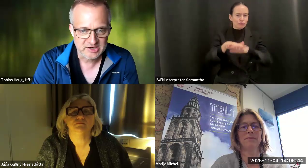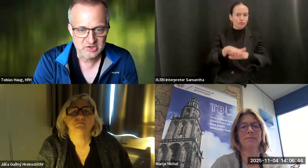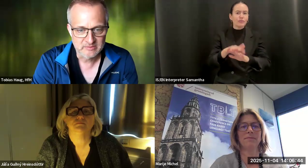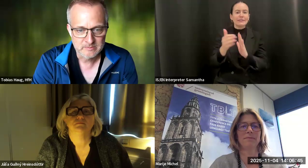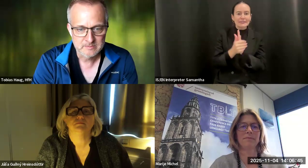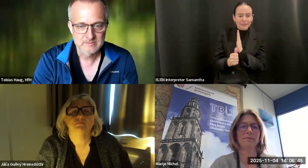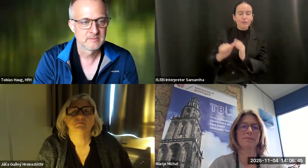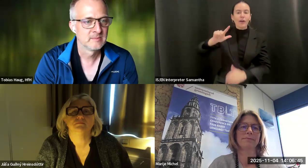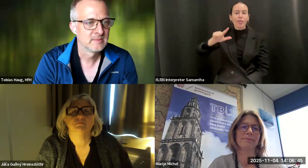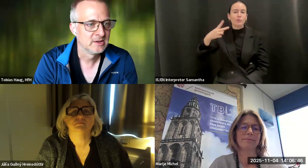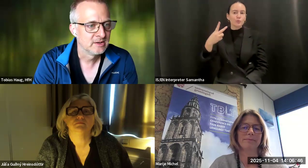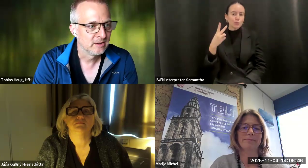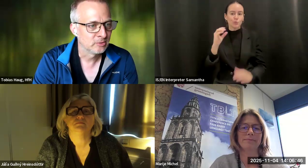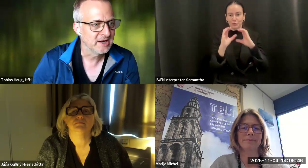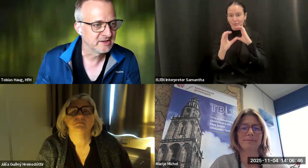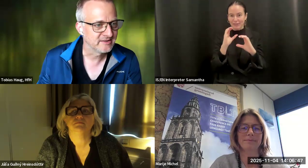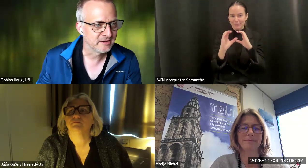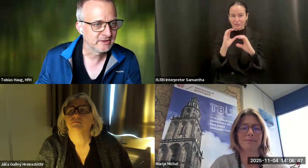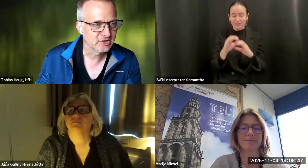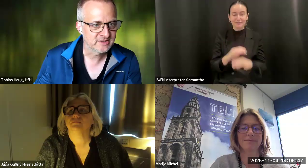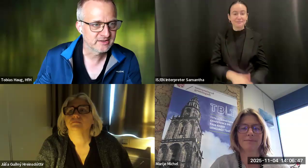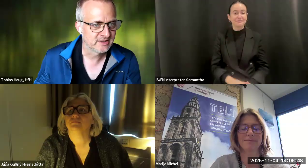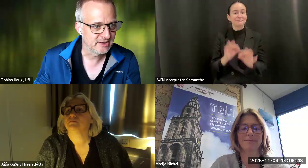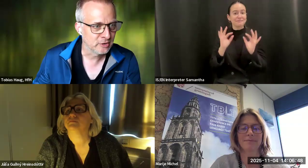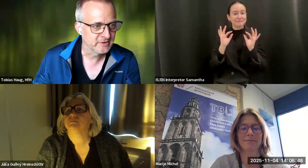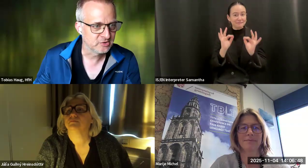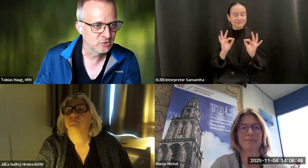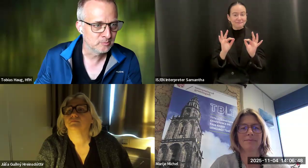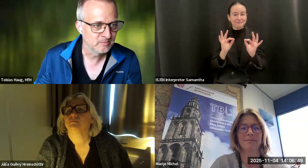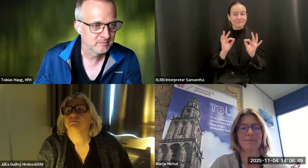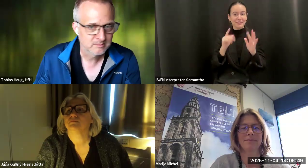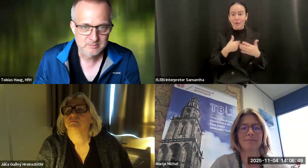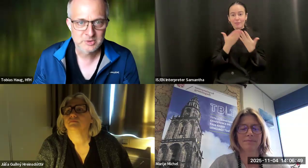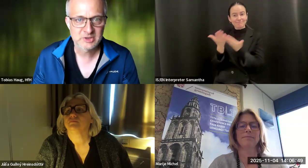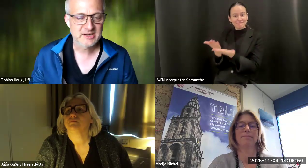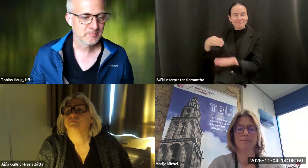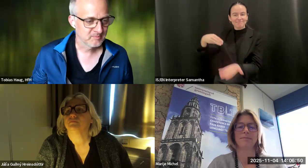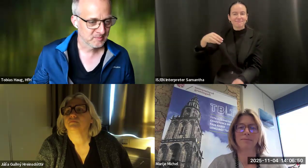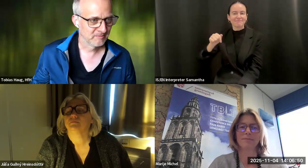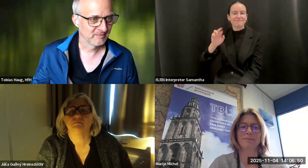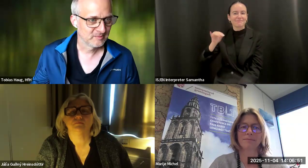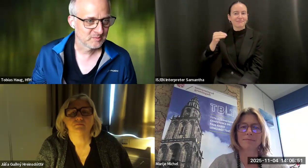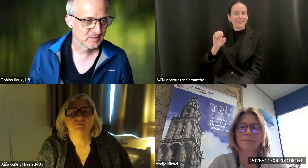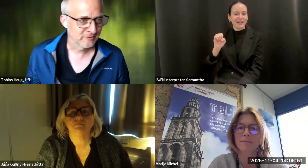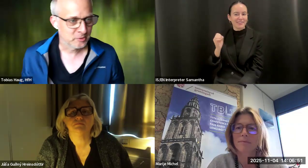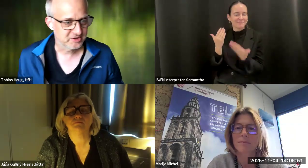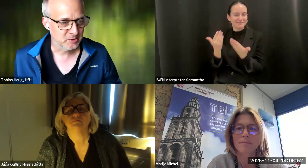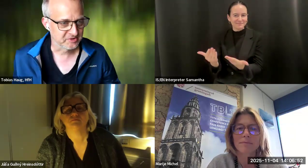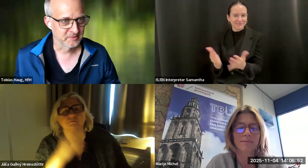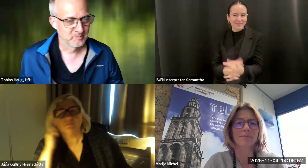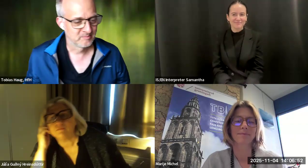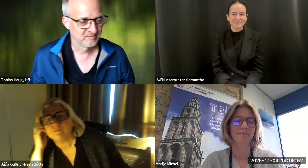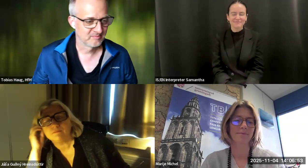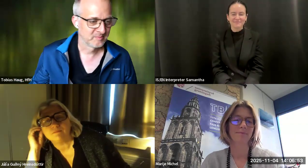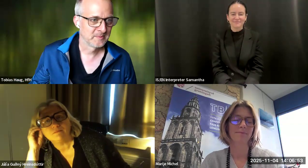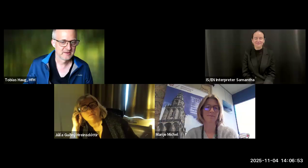L2 communication. All right, and then I will just hand over to you, Mariah. The floor